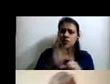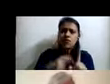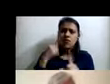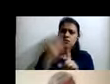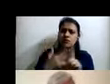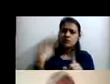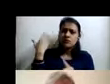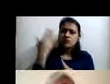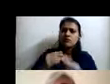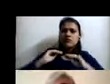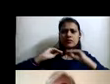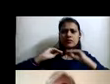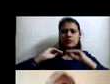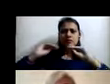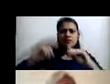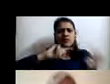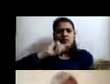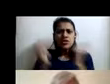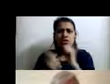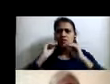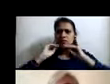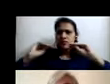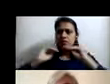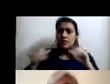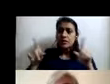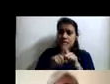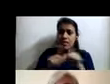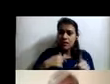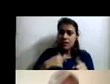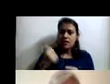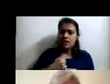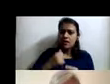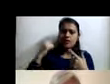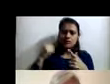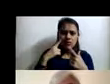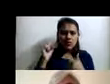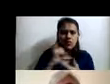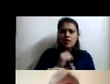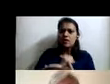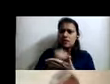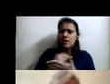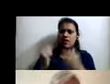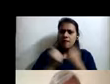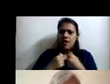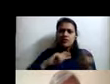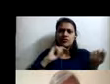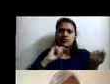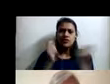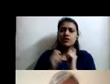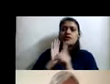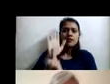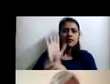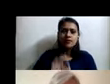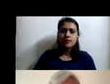in how to do conservation. It was time for me to try and do my own, you know, real action conservation on the ground and demonstrate what I was talking about.